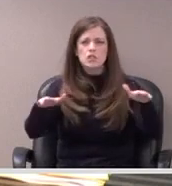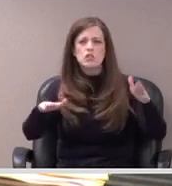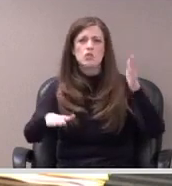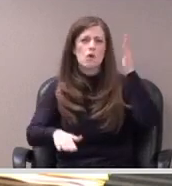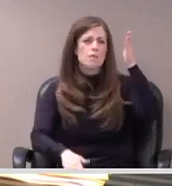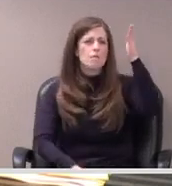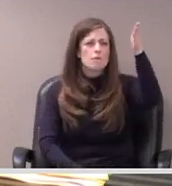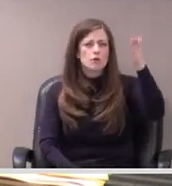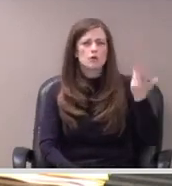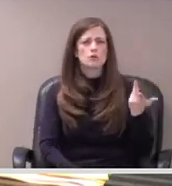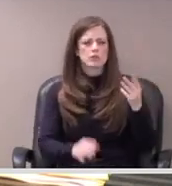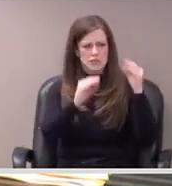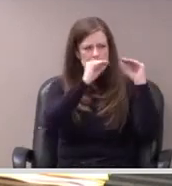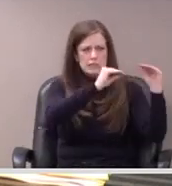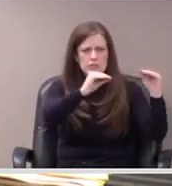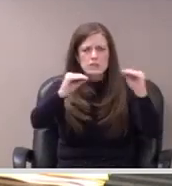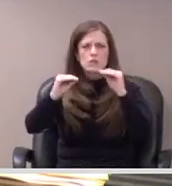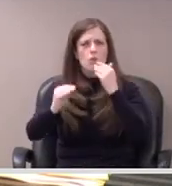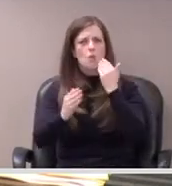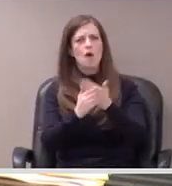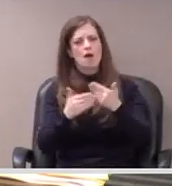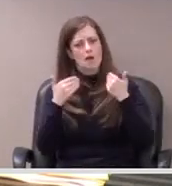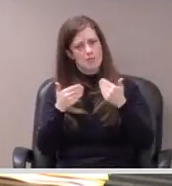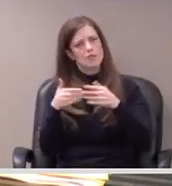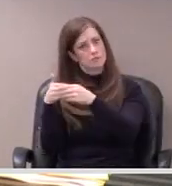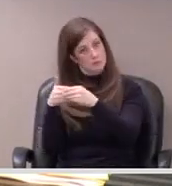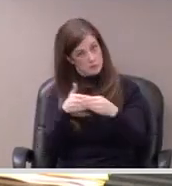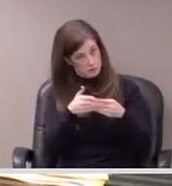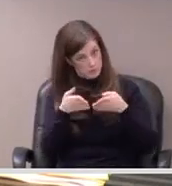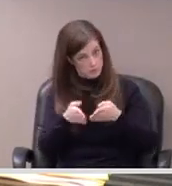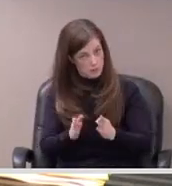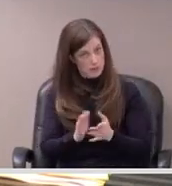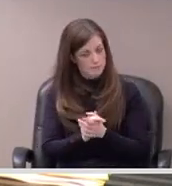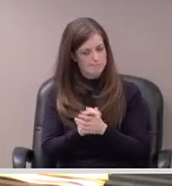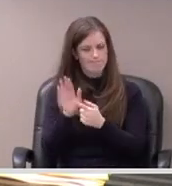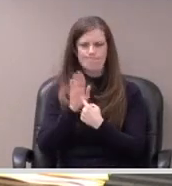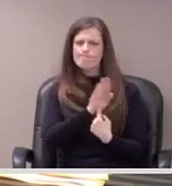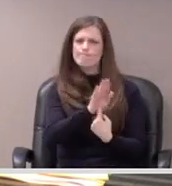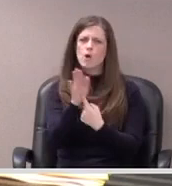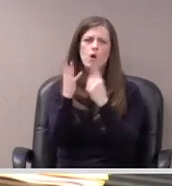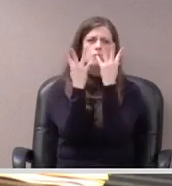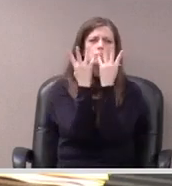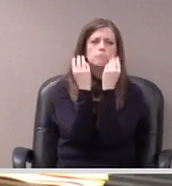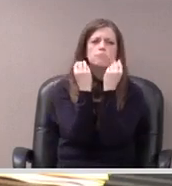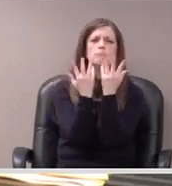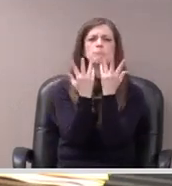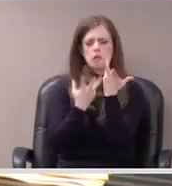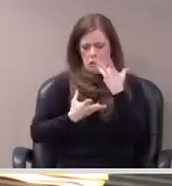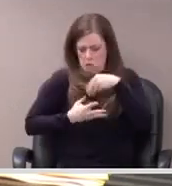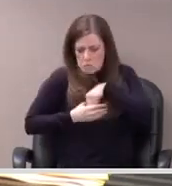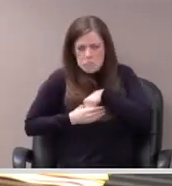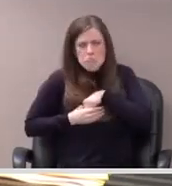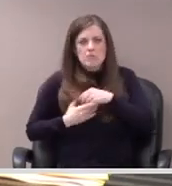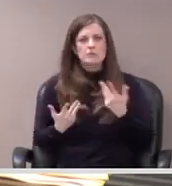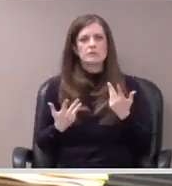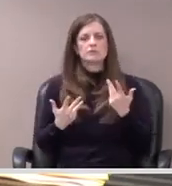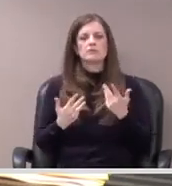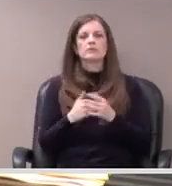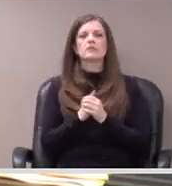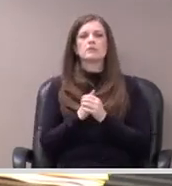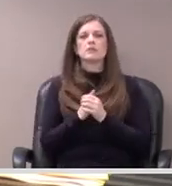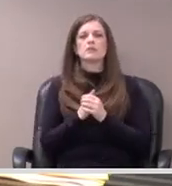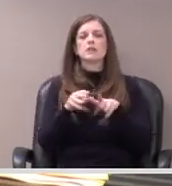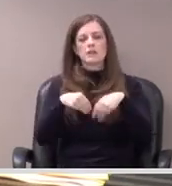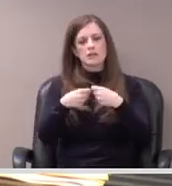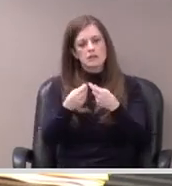future. Teach them well and let them lead the way. Show them the beauty that they possess inside.